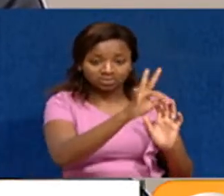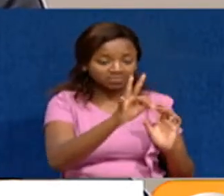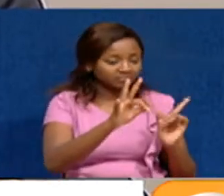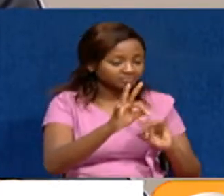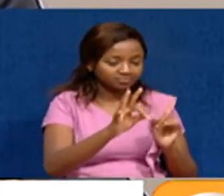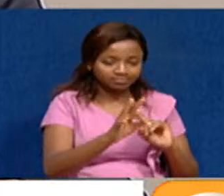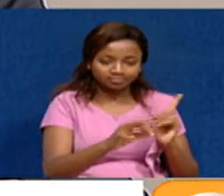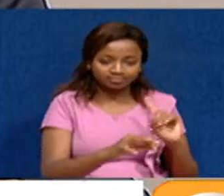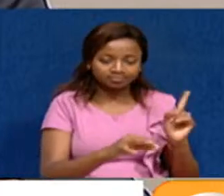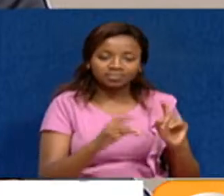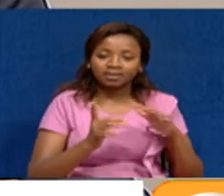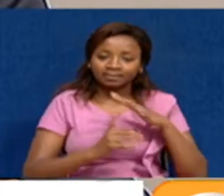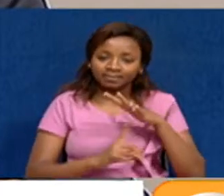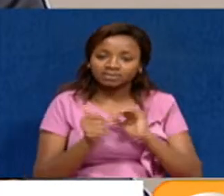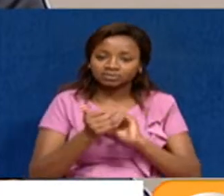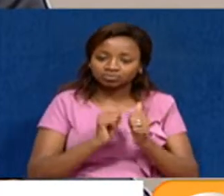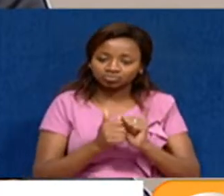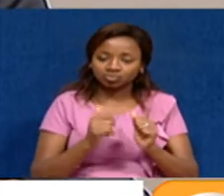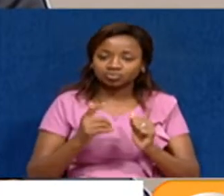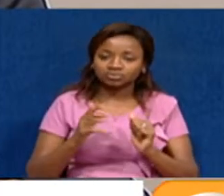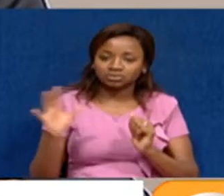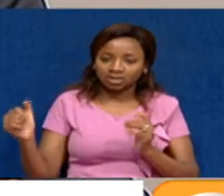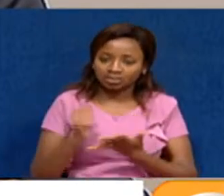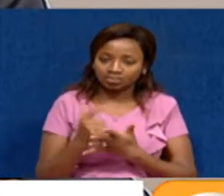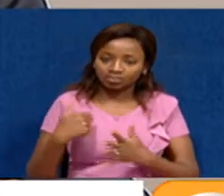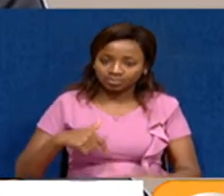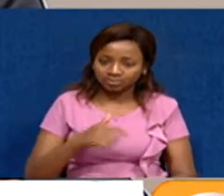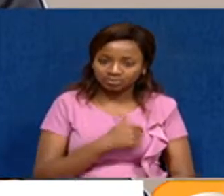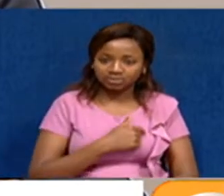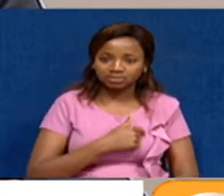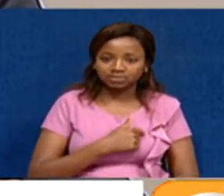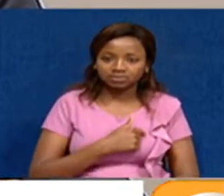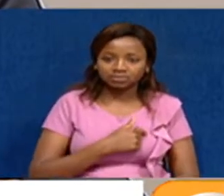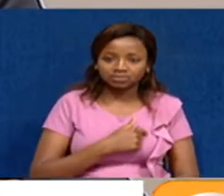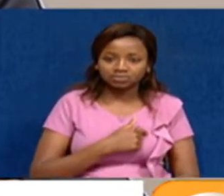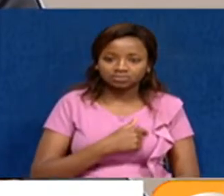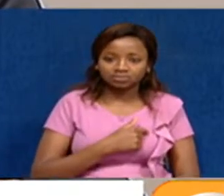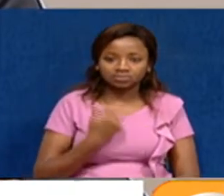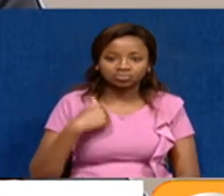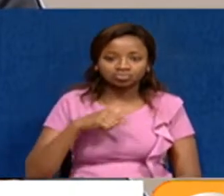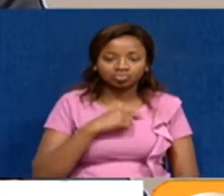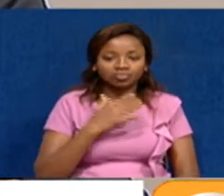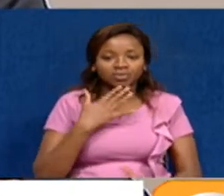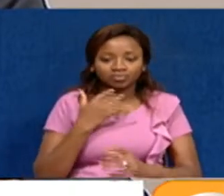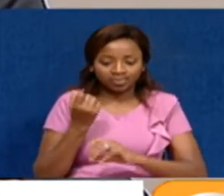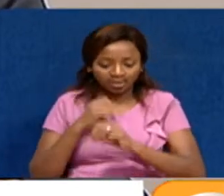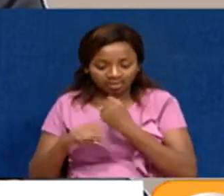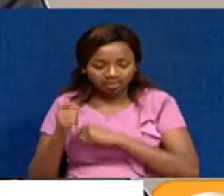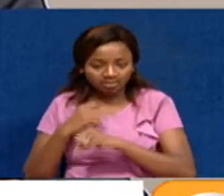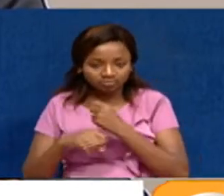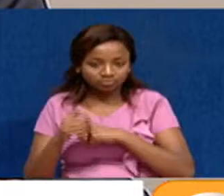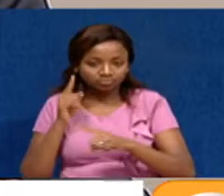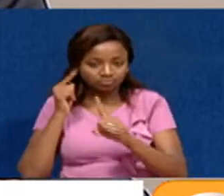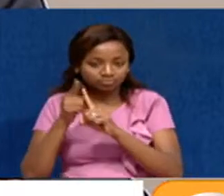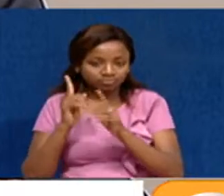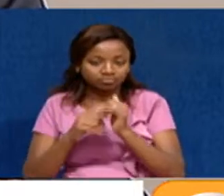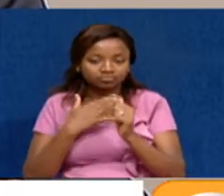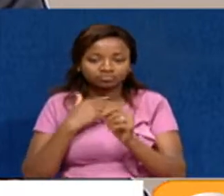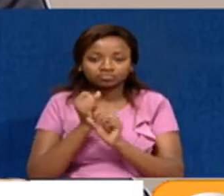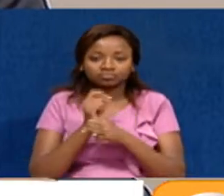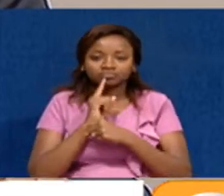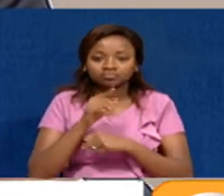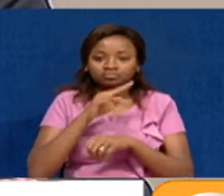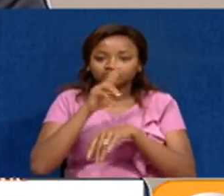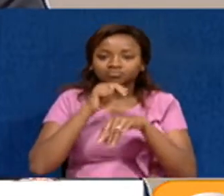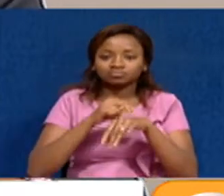Ministry of Sports. You see, and nowhere. What we are doing is efforts on behalf of Kenyans to ensure that the stalwarts are playing.